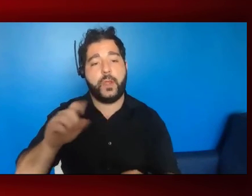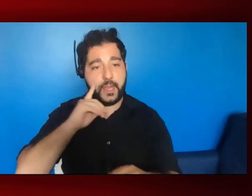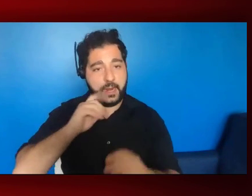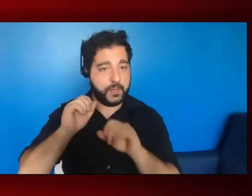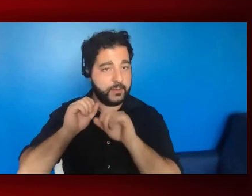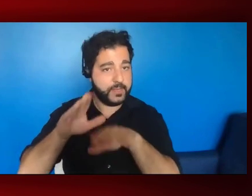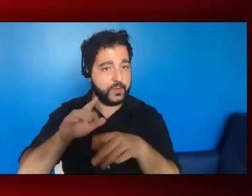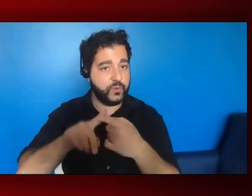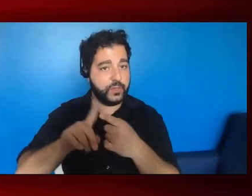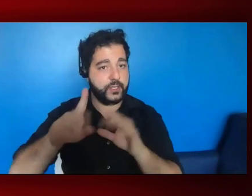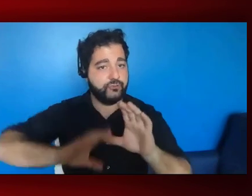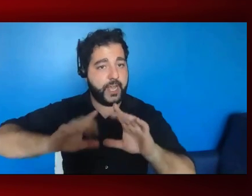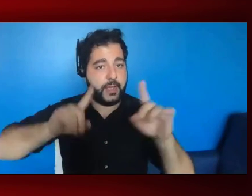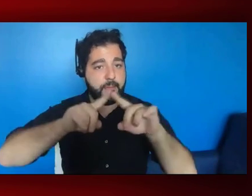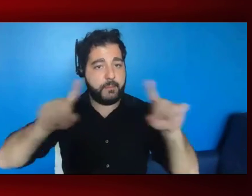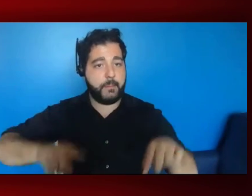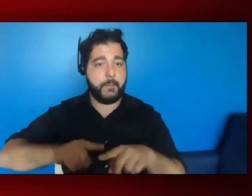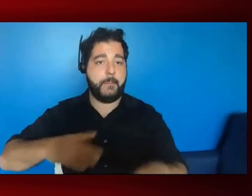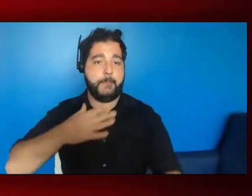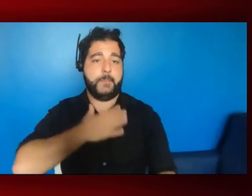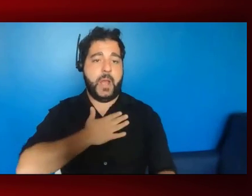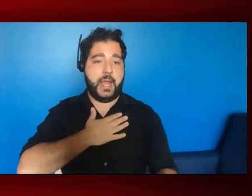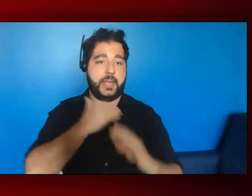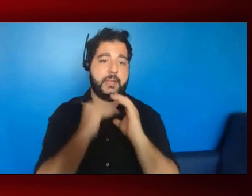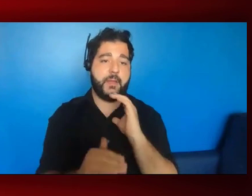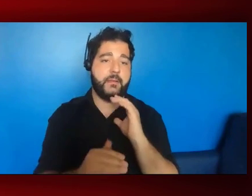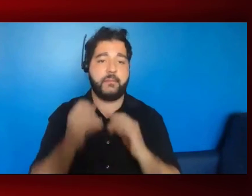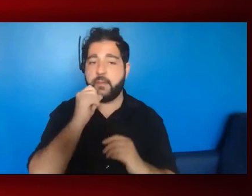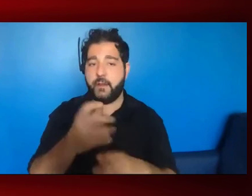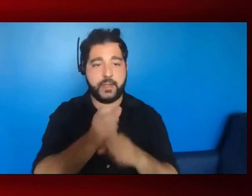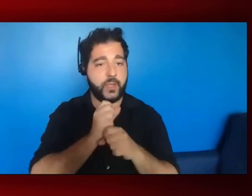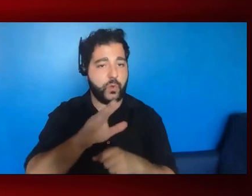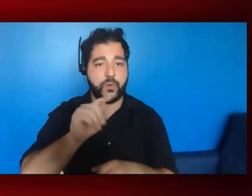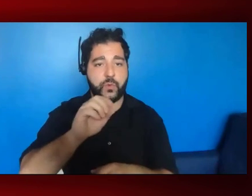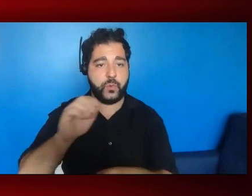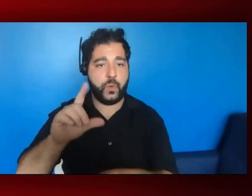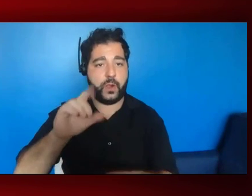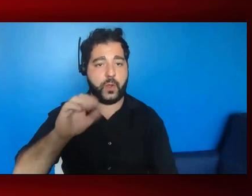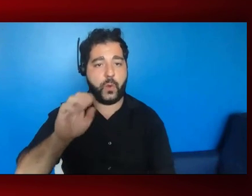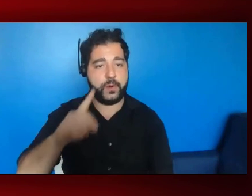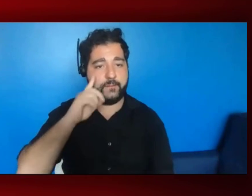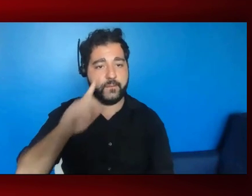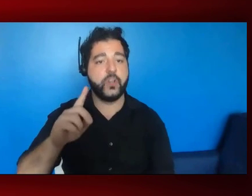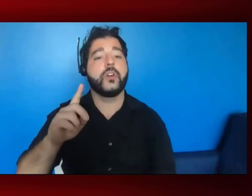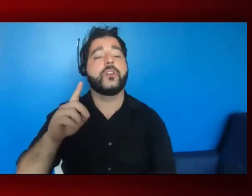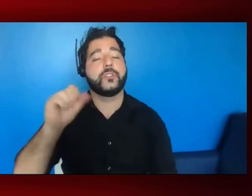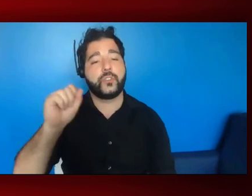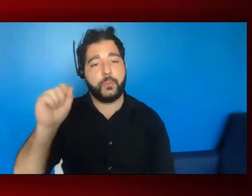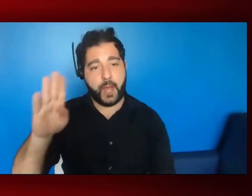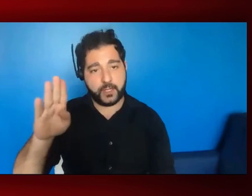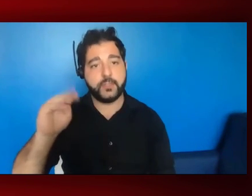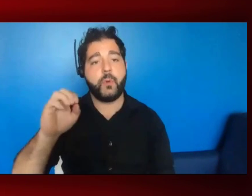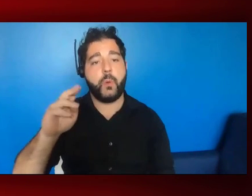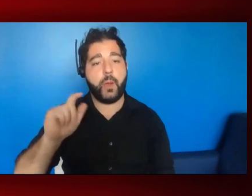everyone my email. If you did not get your mobile tool code for Soapbox Mobile,